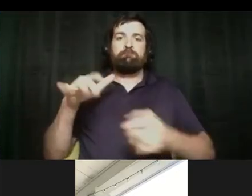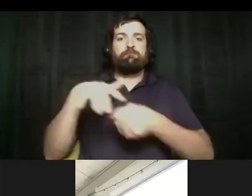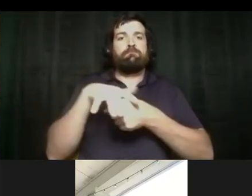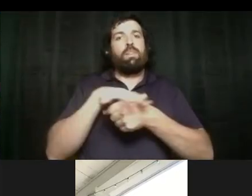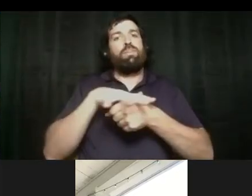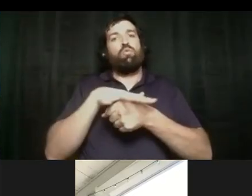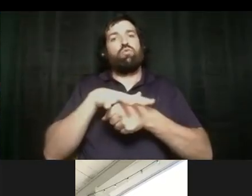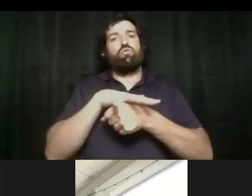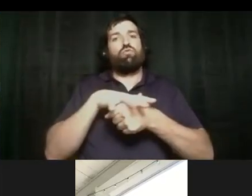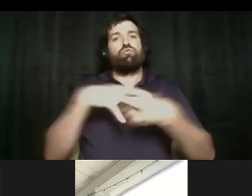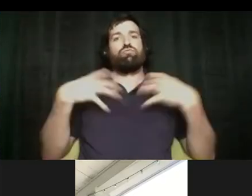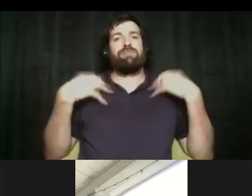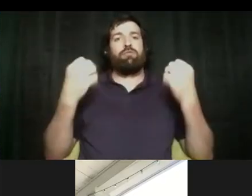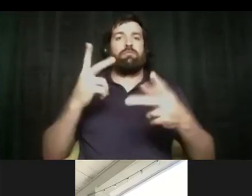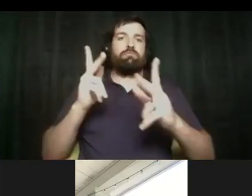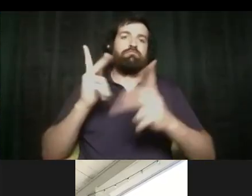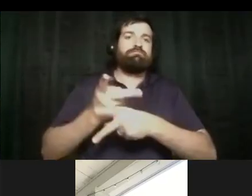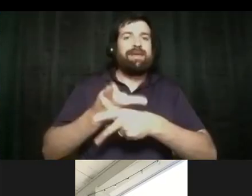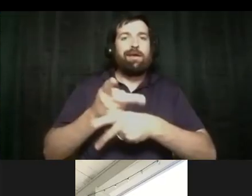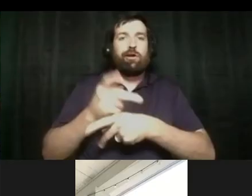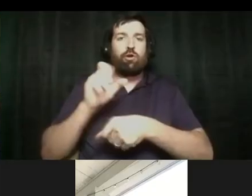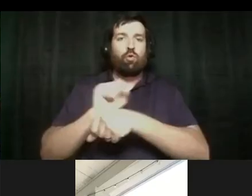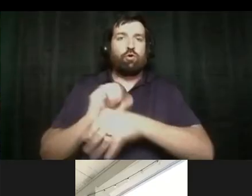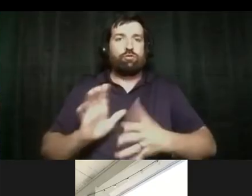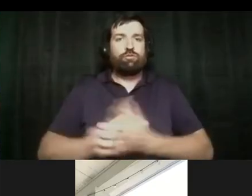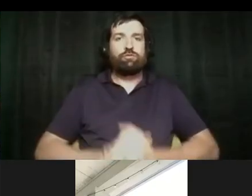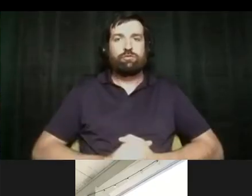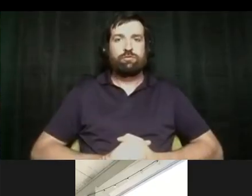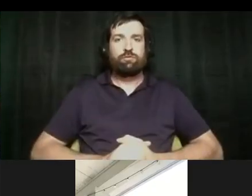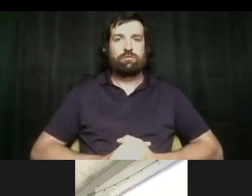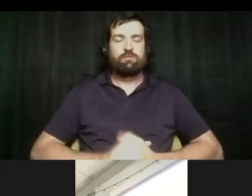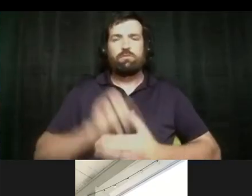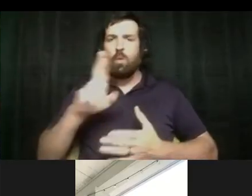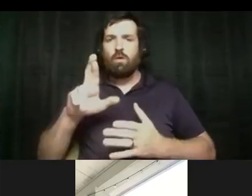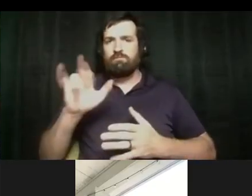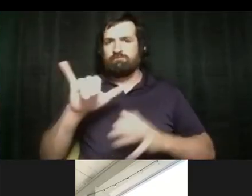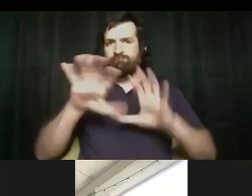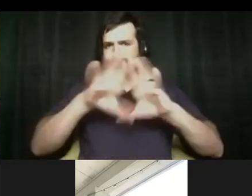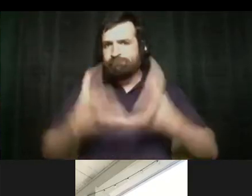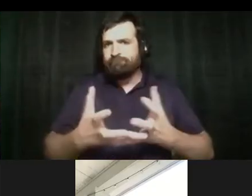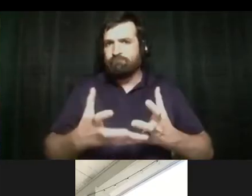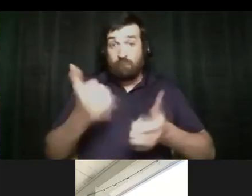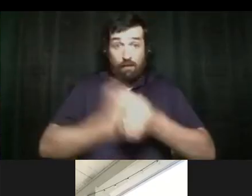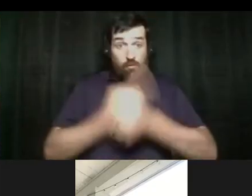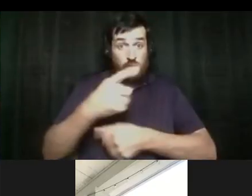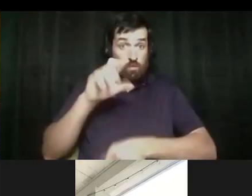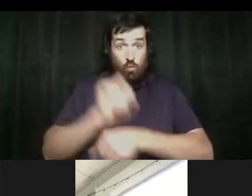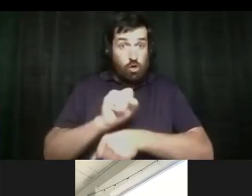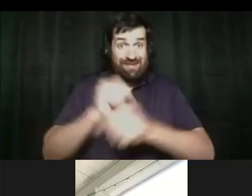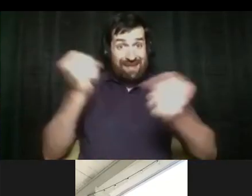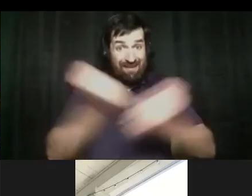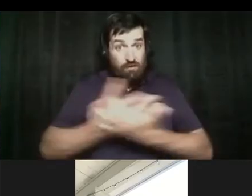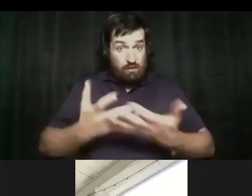local healthcare workers in those nations? Or is it more of like a holistic approach? Would everybody be working on the whole